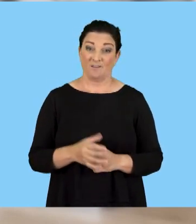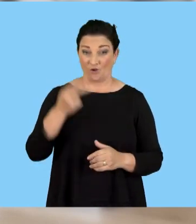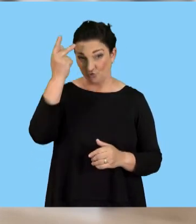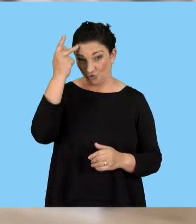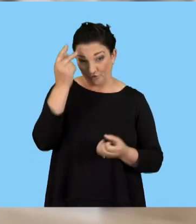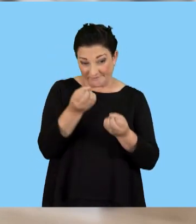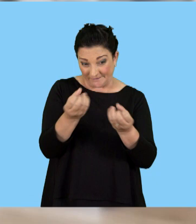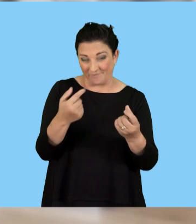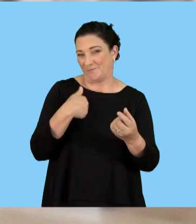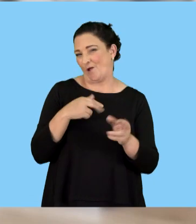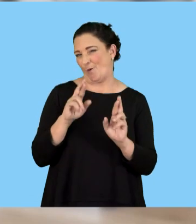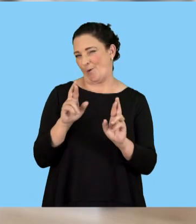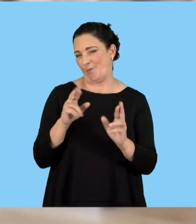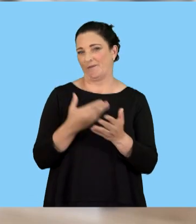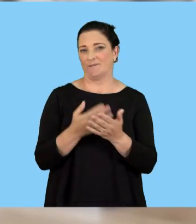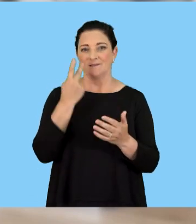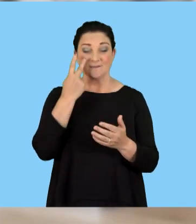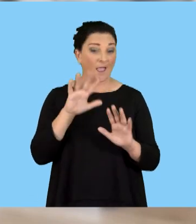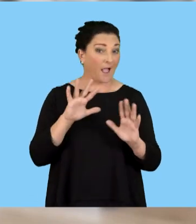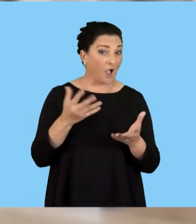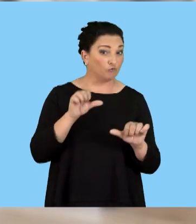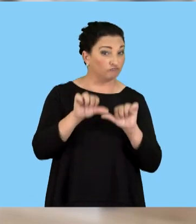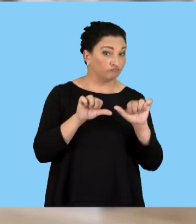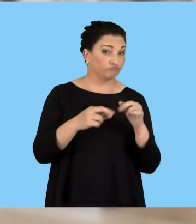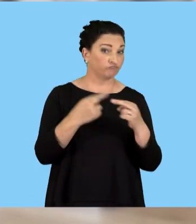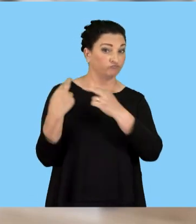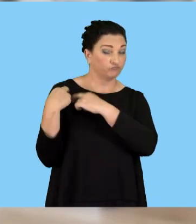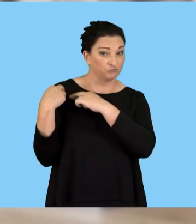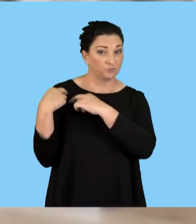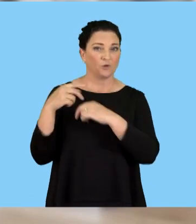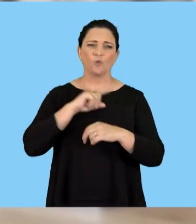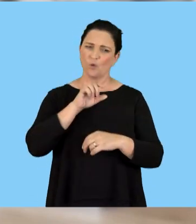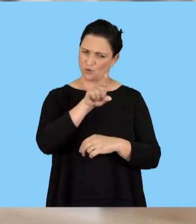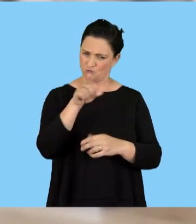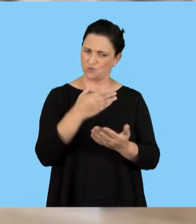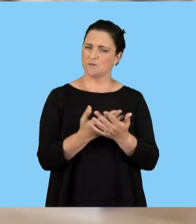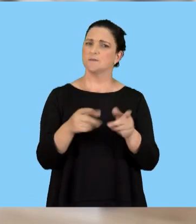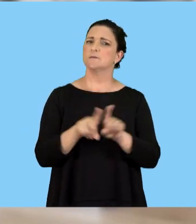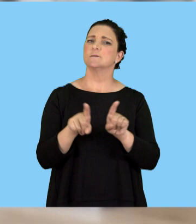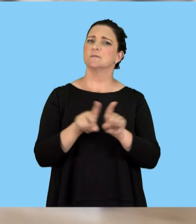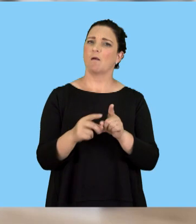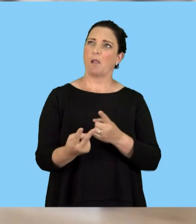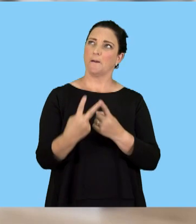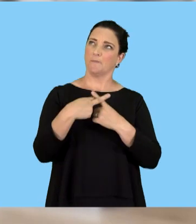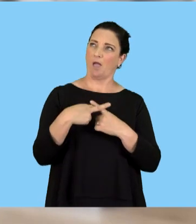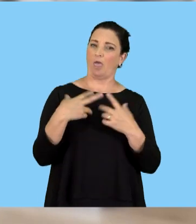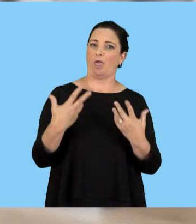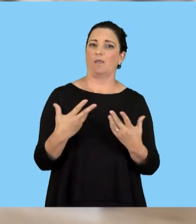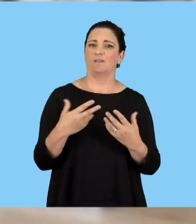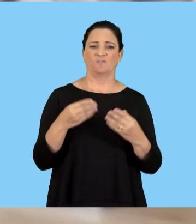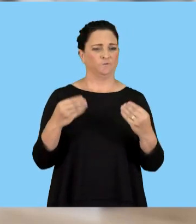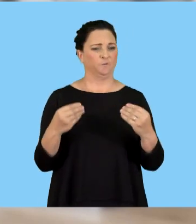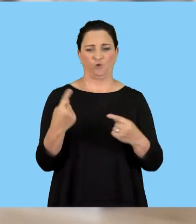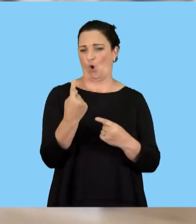you knowledge on how to be socially responsible, because this can also apply to you as an individual. It is not only limited